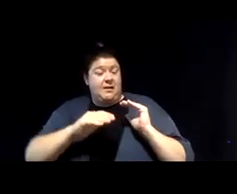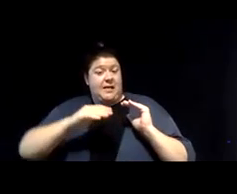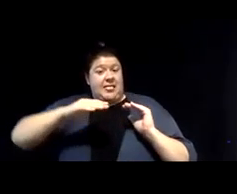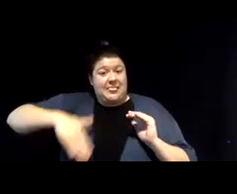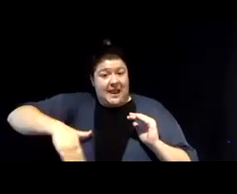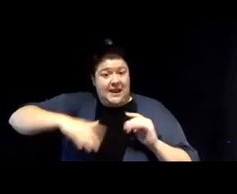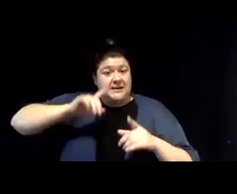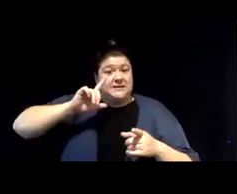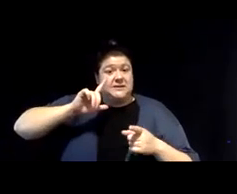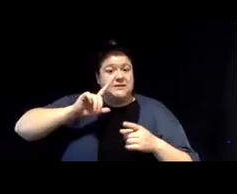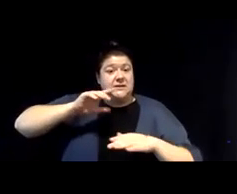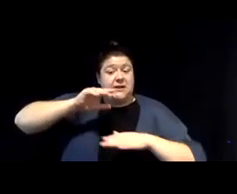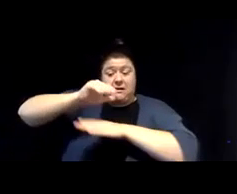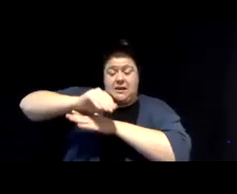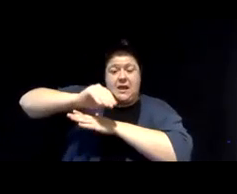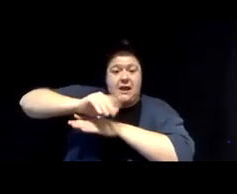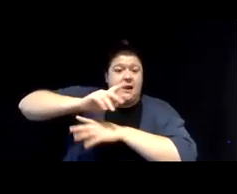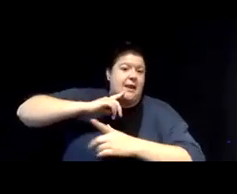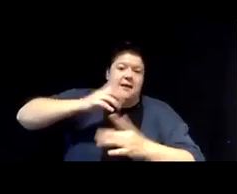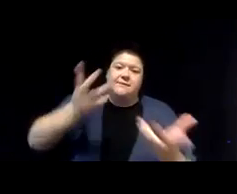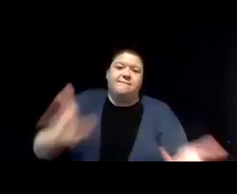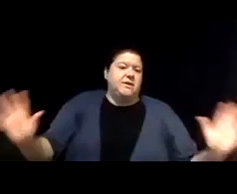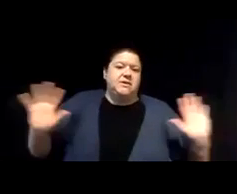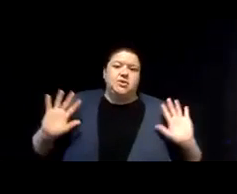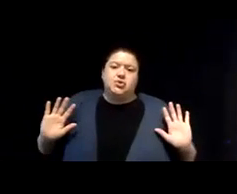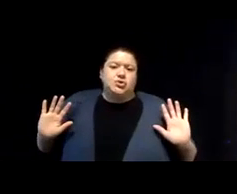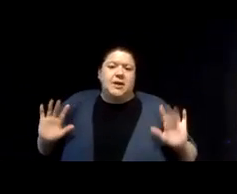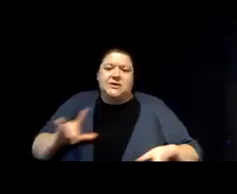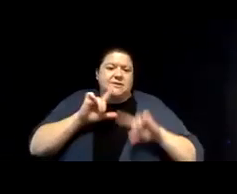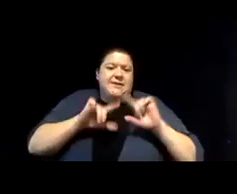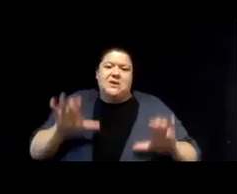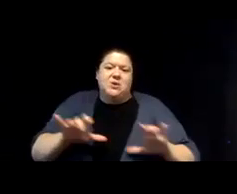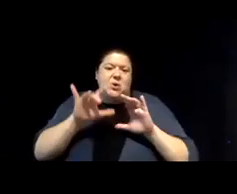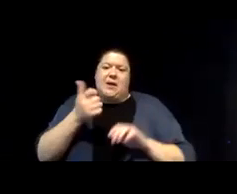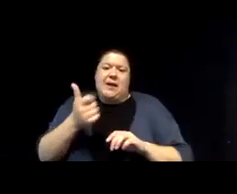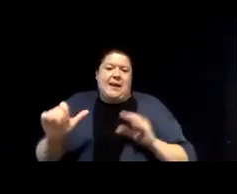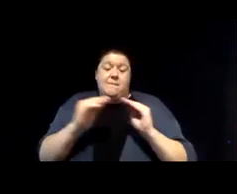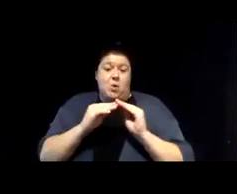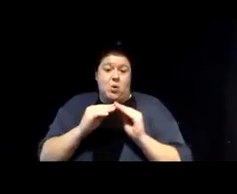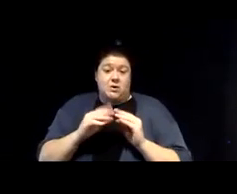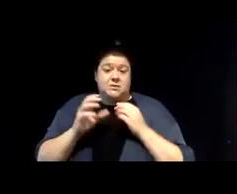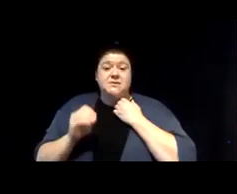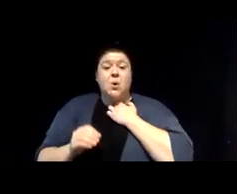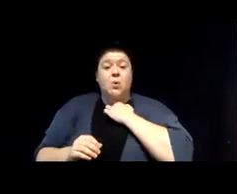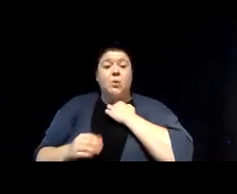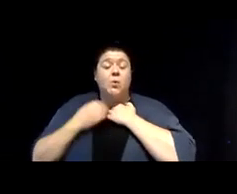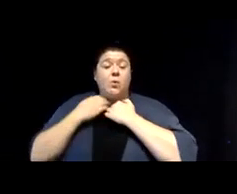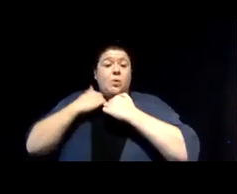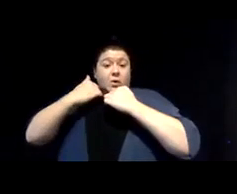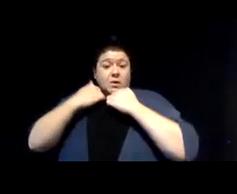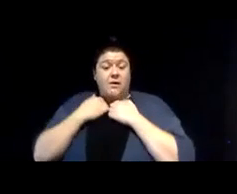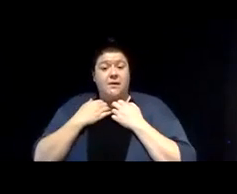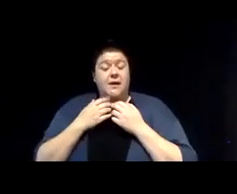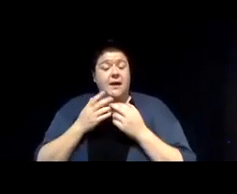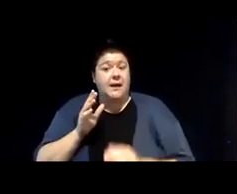into the night going, all right, I'm done. I just can't do this anymore. So, I